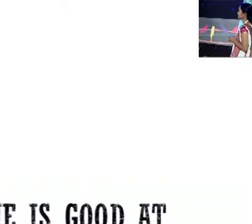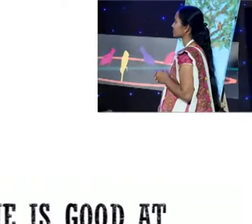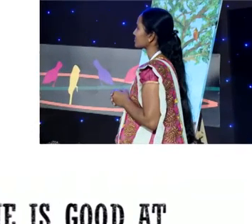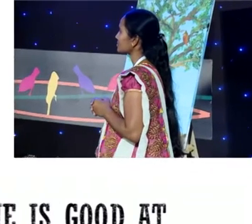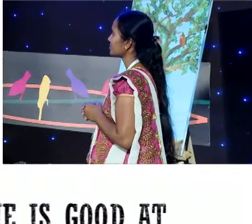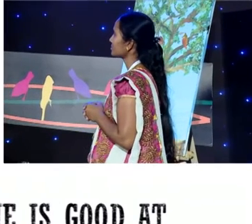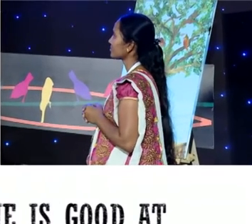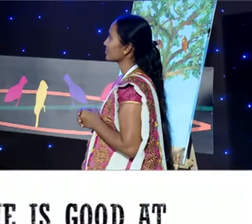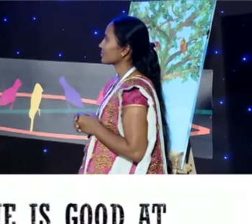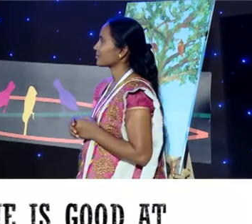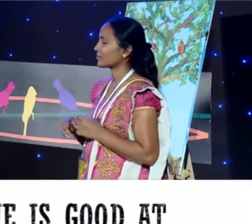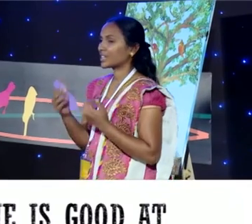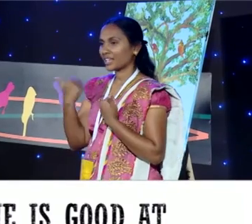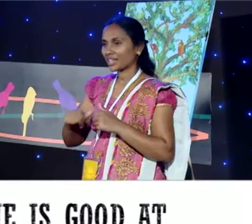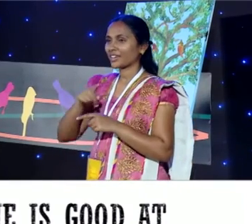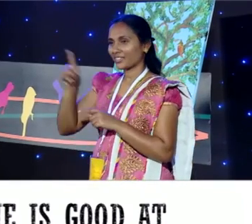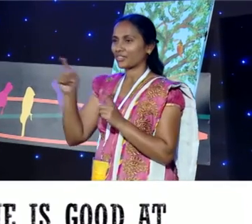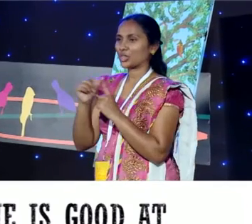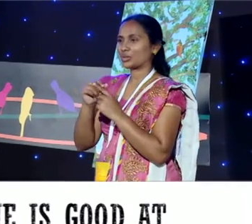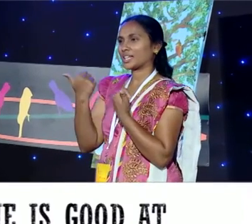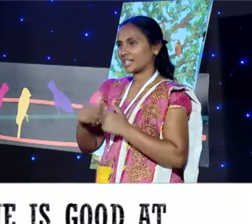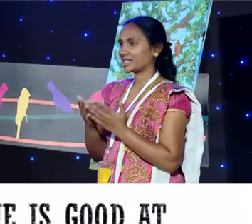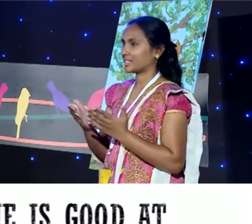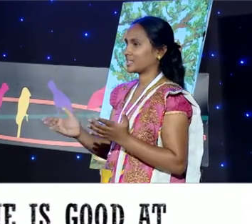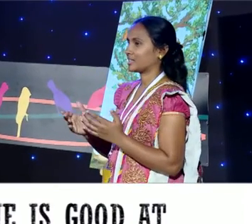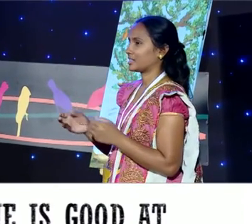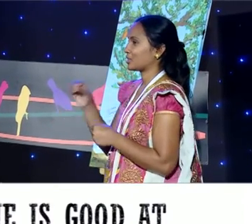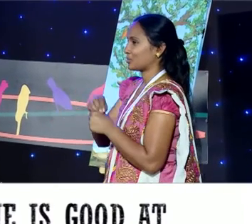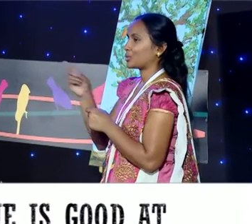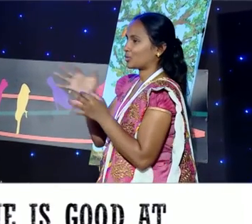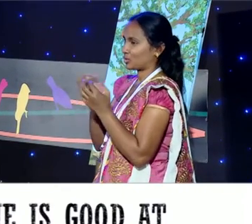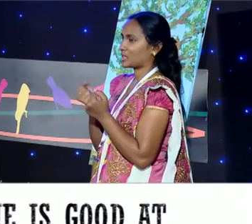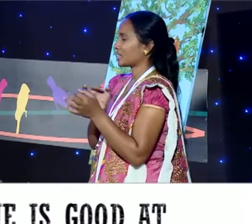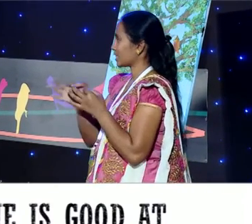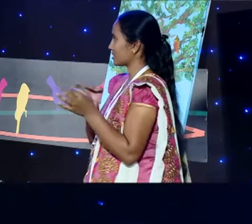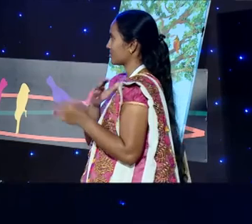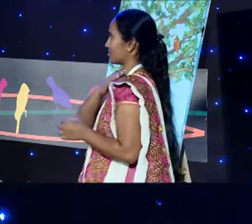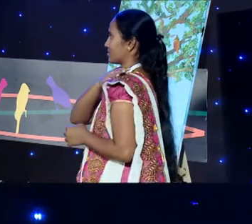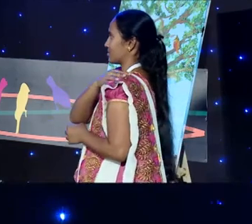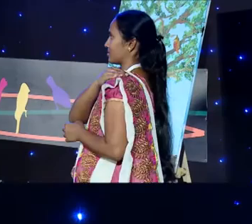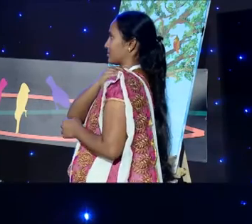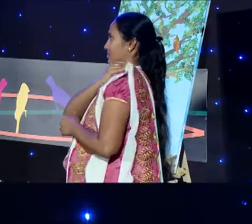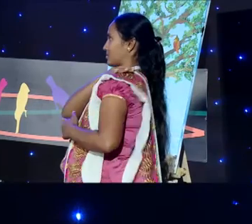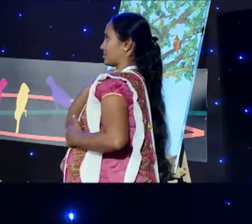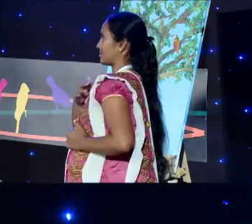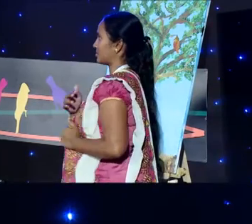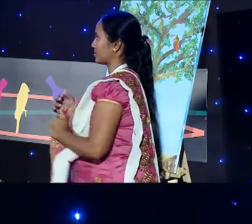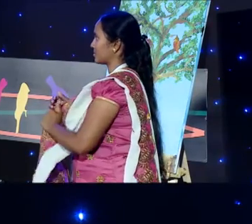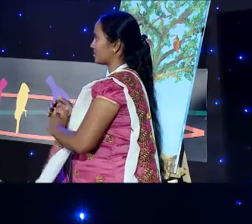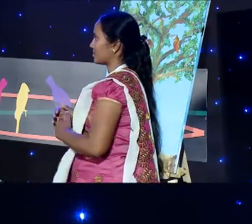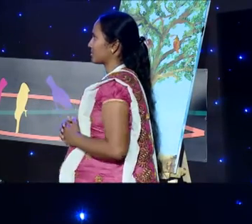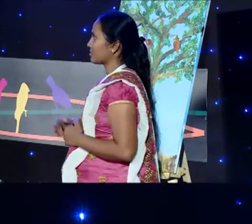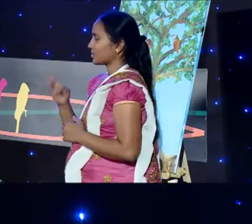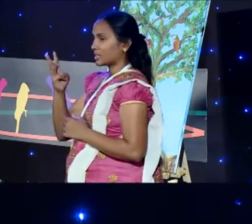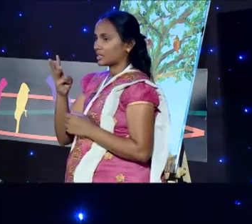that everyone is good at something. And that's great. And I want to expand on that. And three core